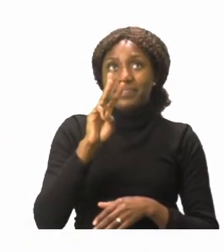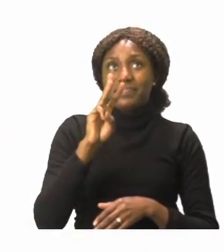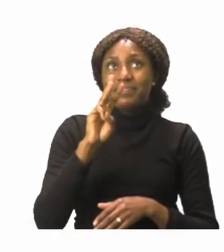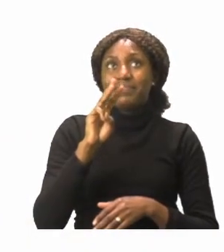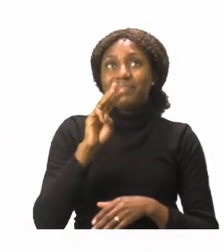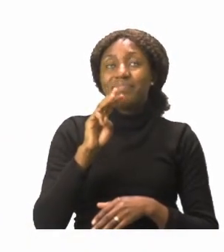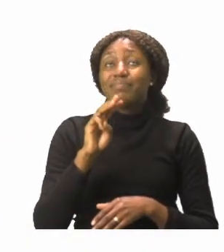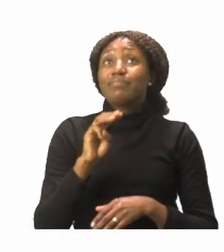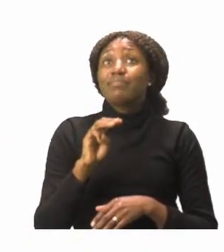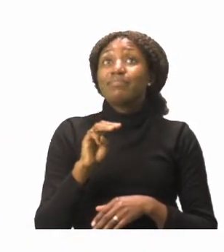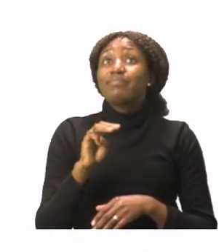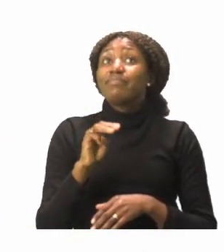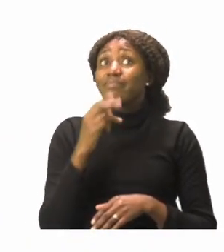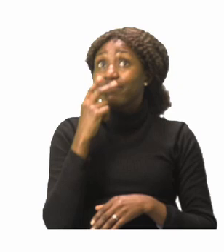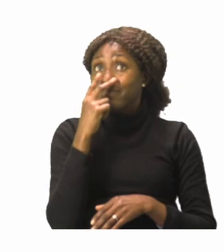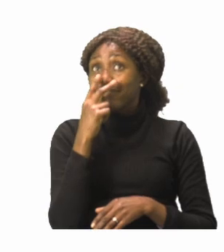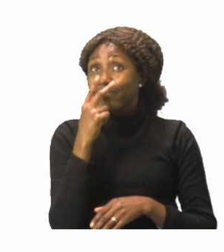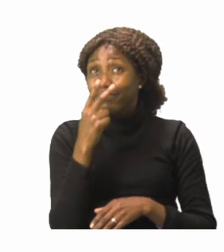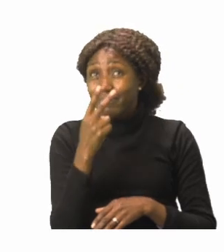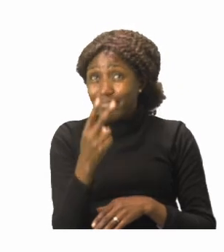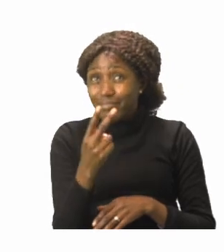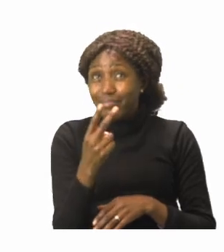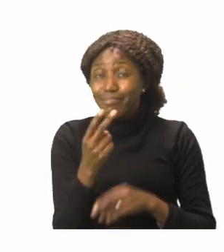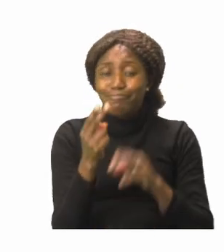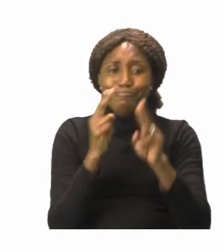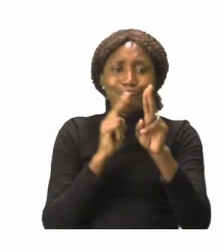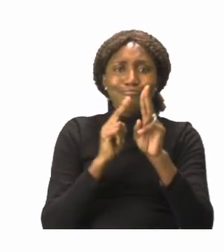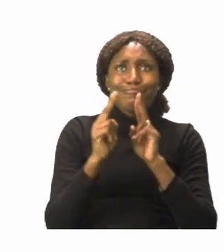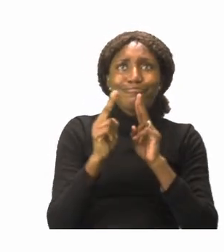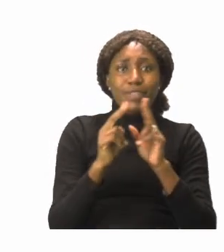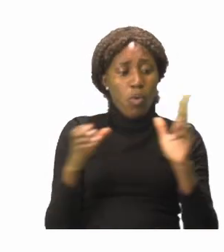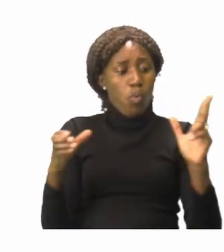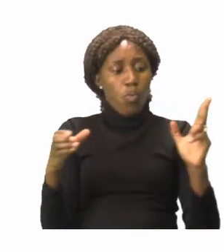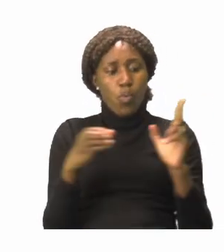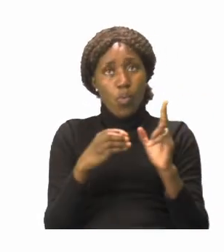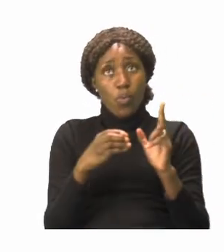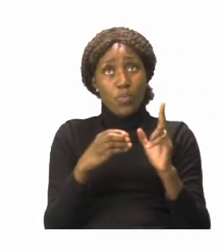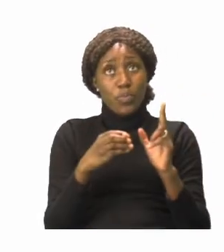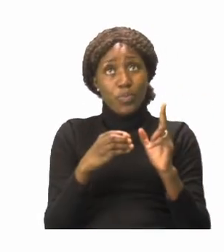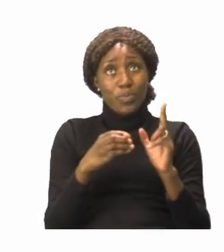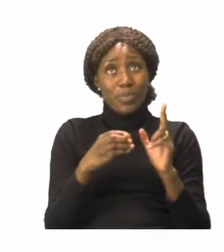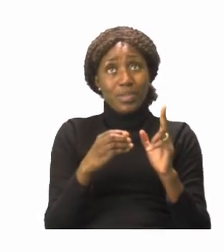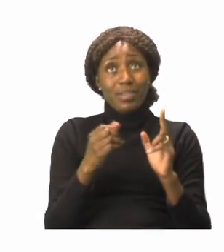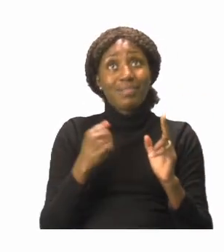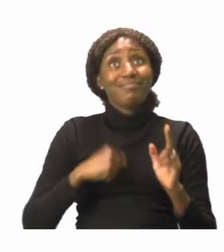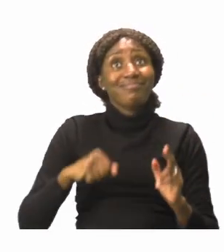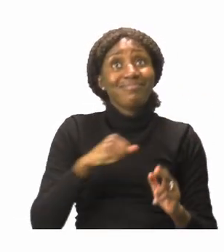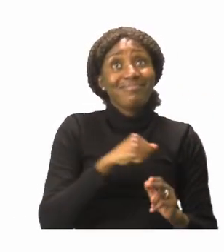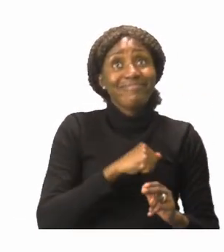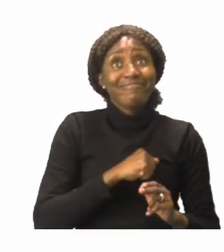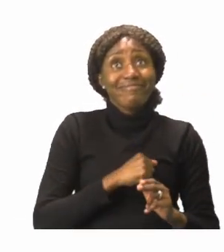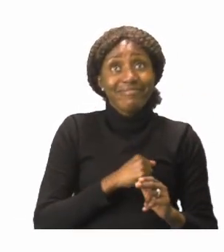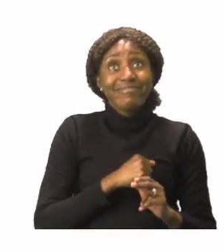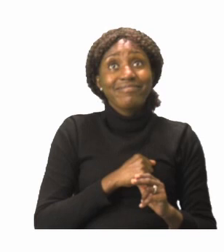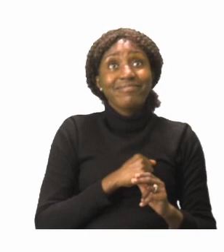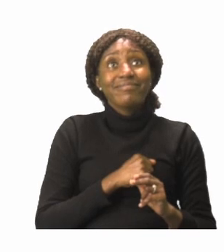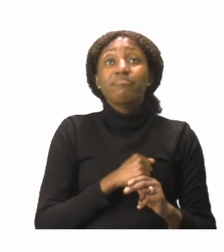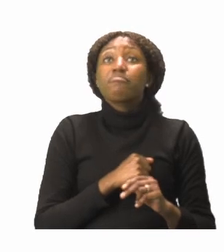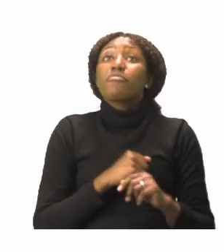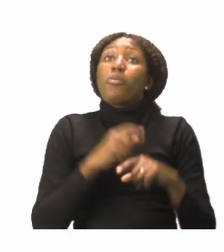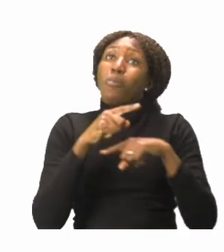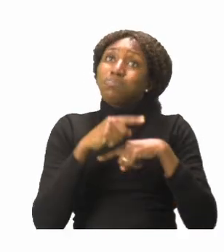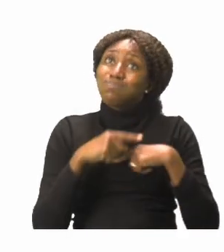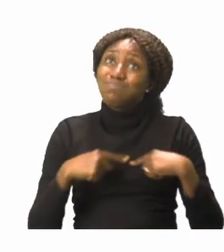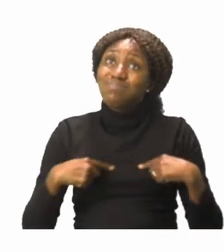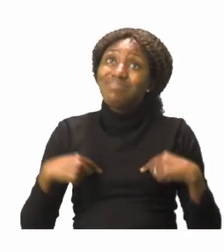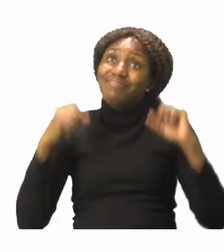On page 3, we're going to be talking about our community. It's going to be our job to color